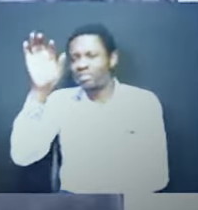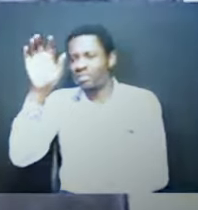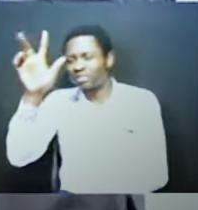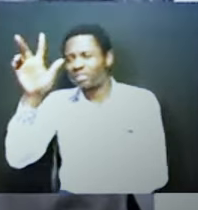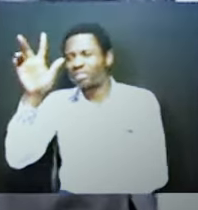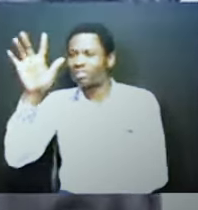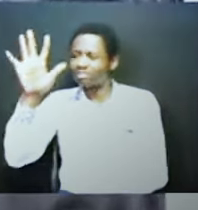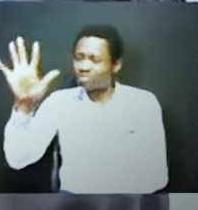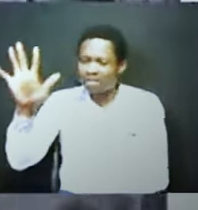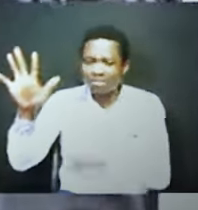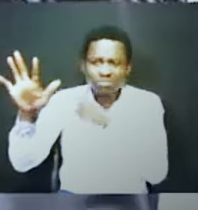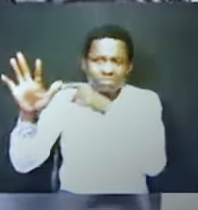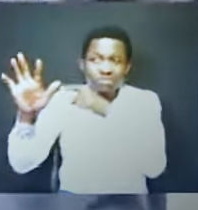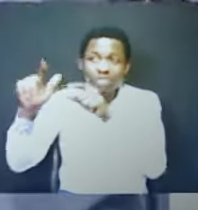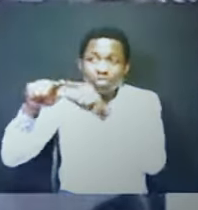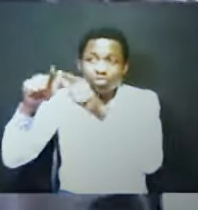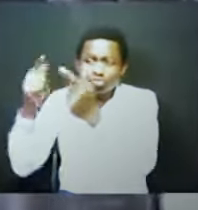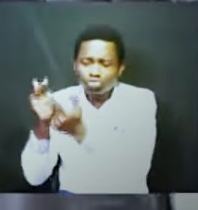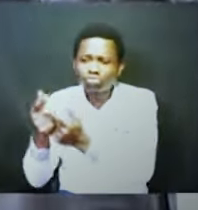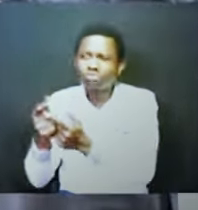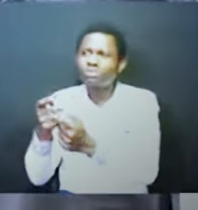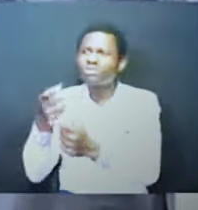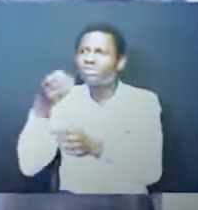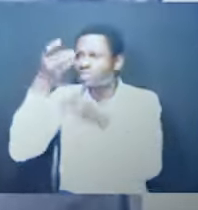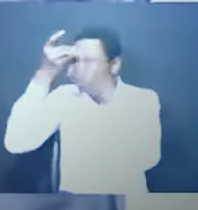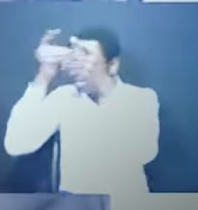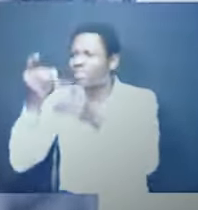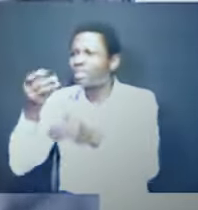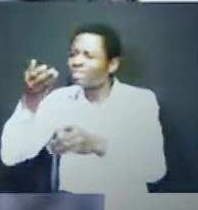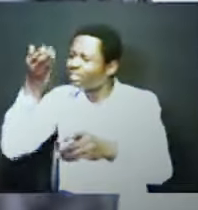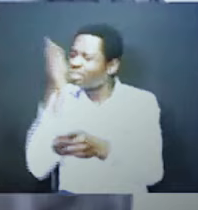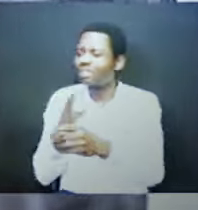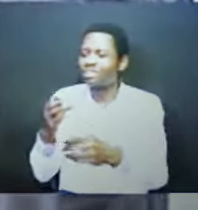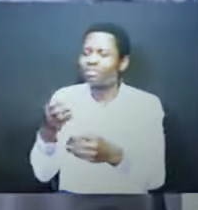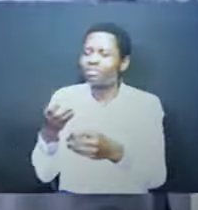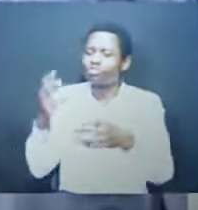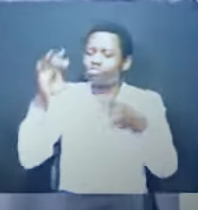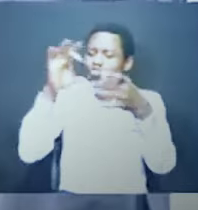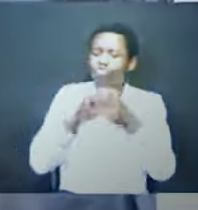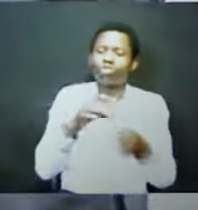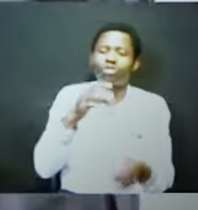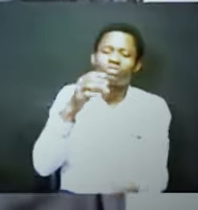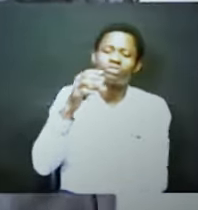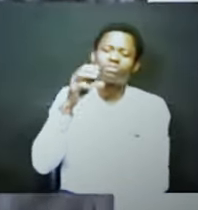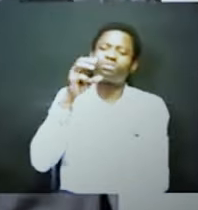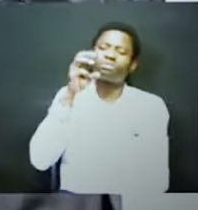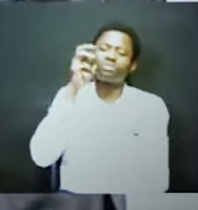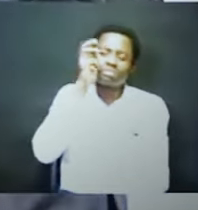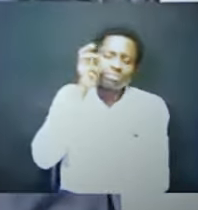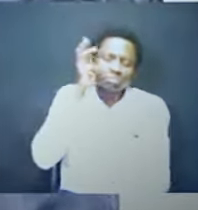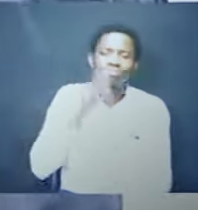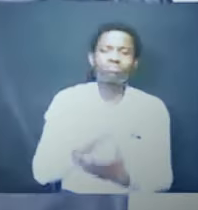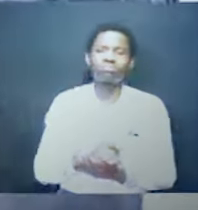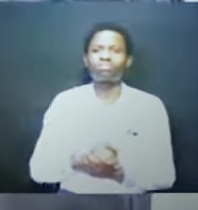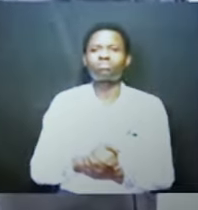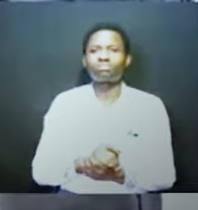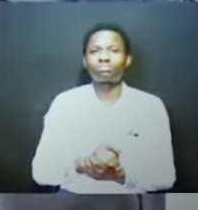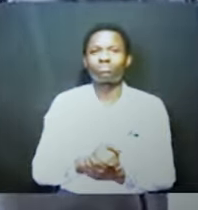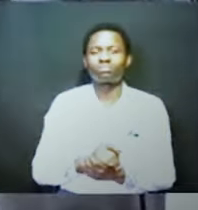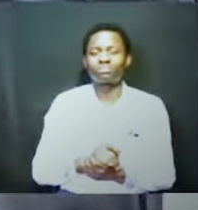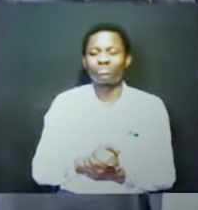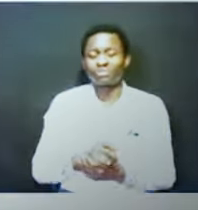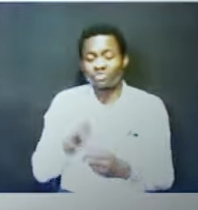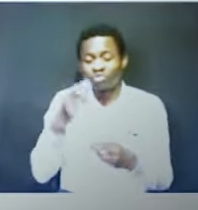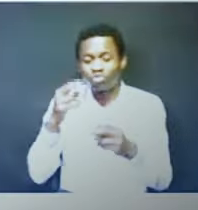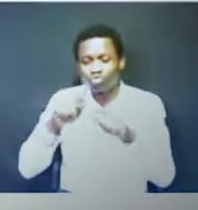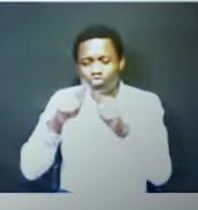ni a wotumi yi wo ho afi nsanom ani no metete saam. They are known as independent order of Rechabites.